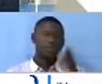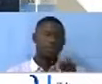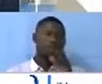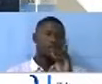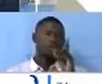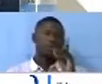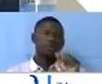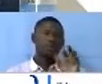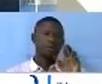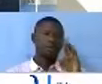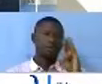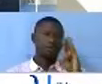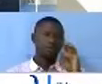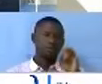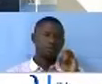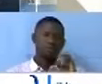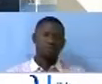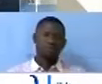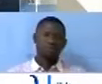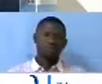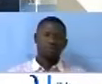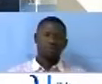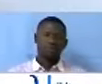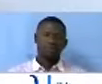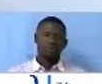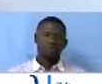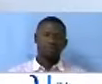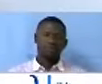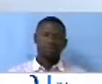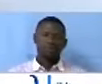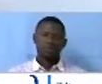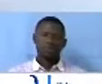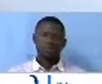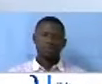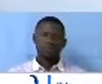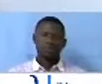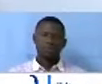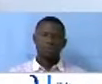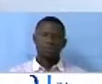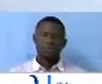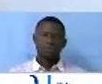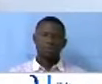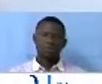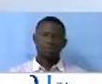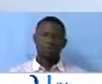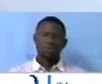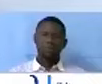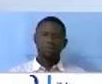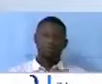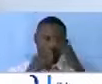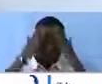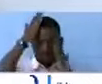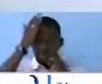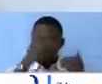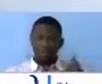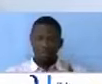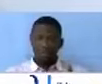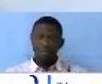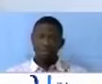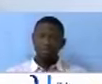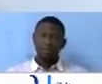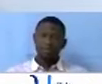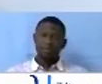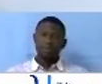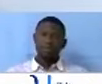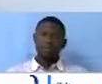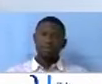Fufu. Civilians, you don't play to military officers. Civilians, do military officers? Military officers. Don't try to be involved. Don't remember